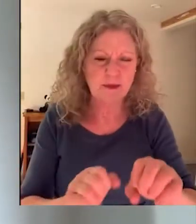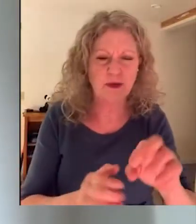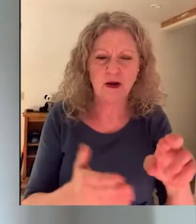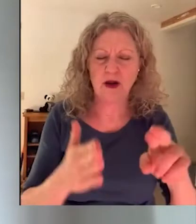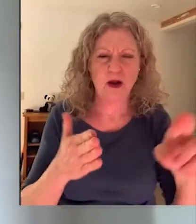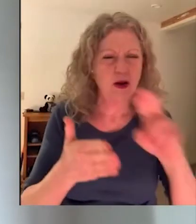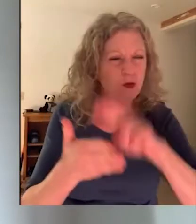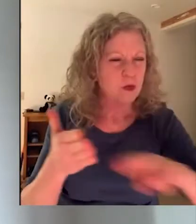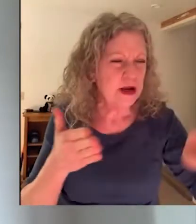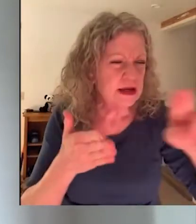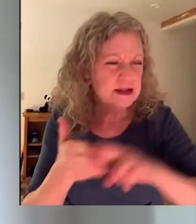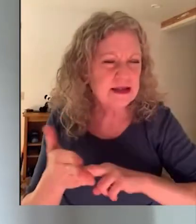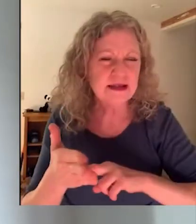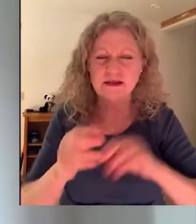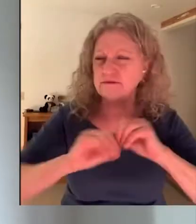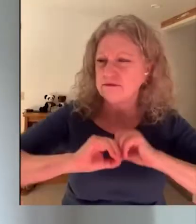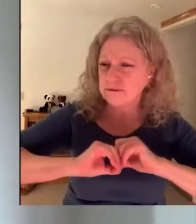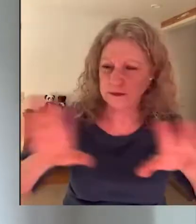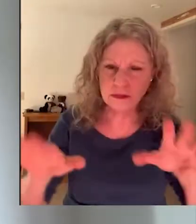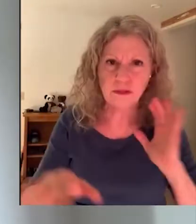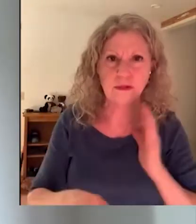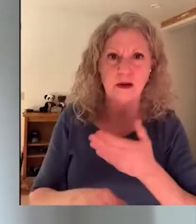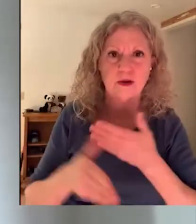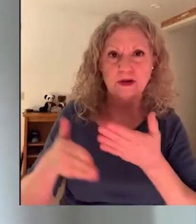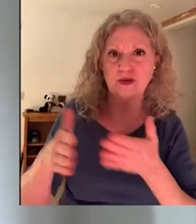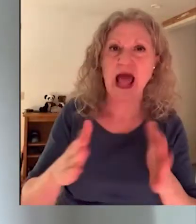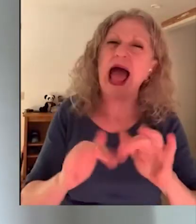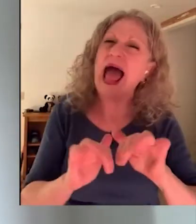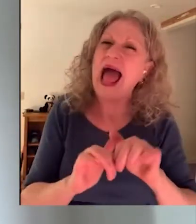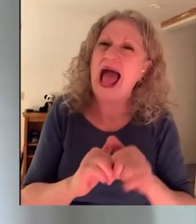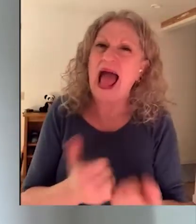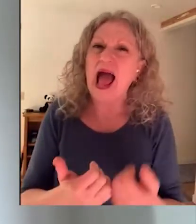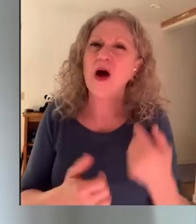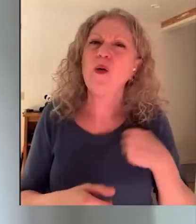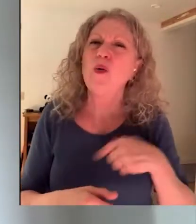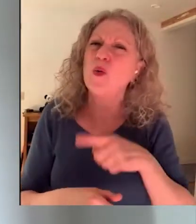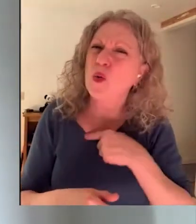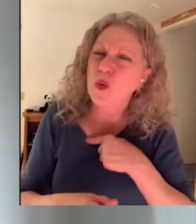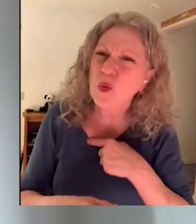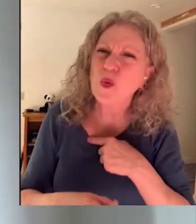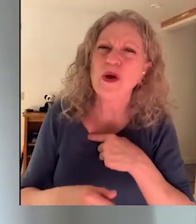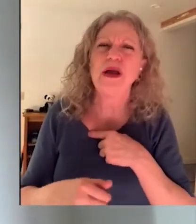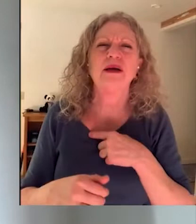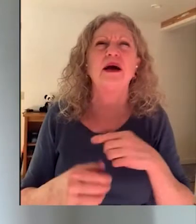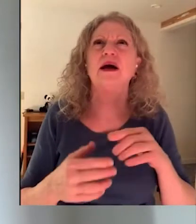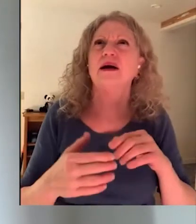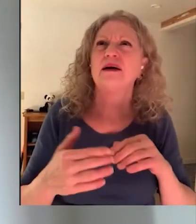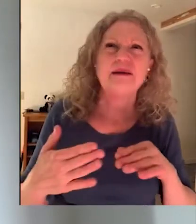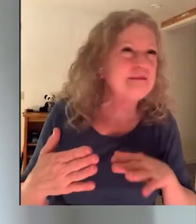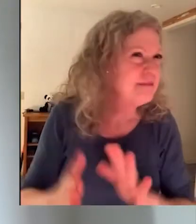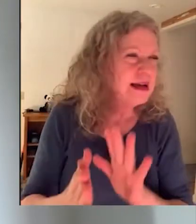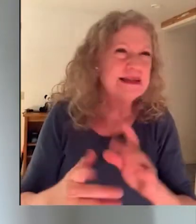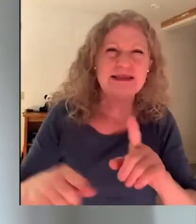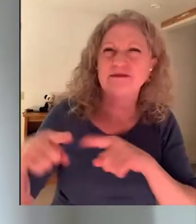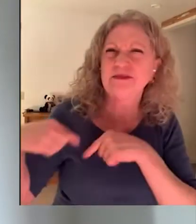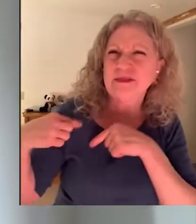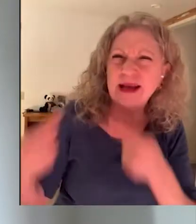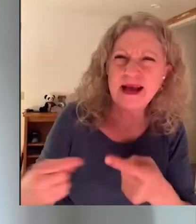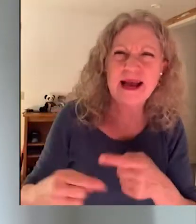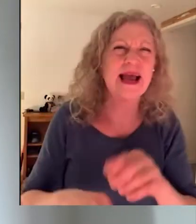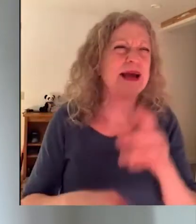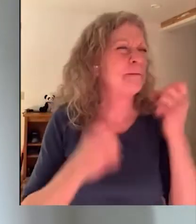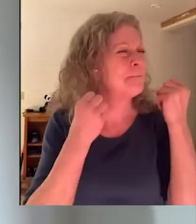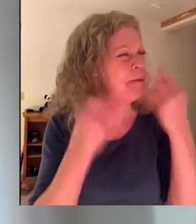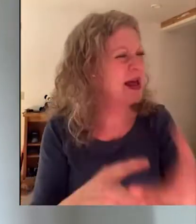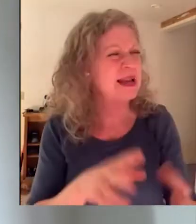spilling into our streets. How do we address decades and centuries of injustice? We must